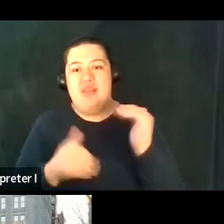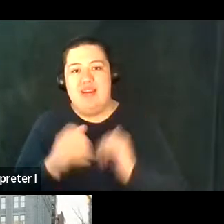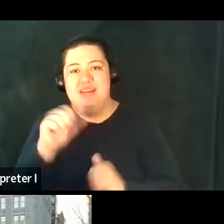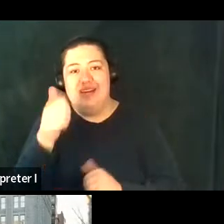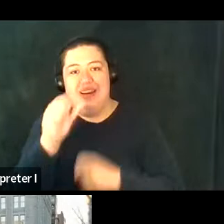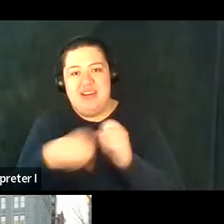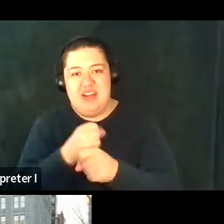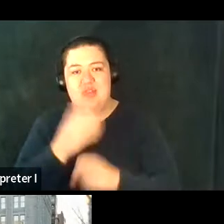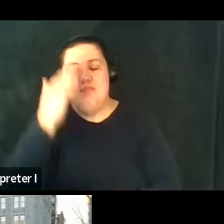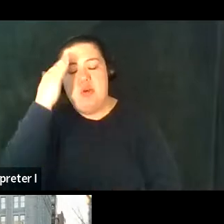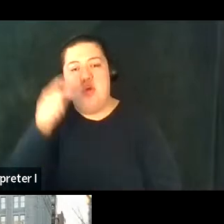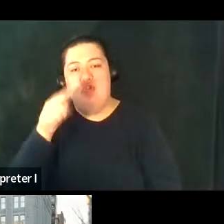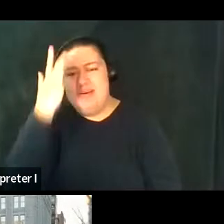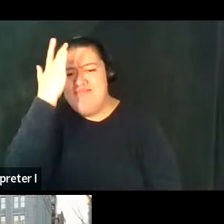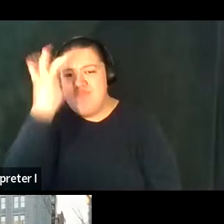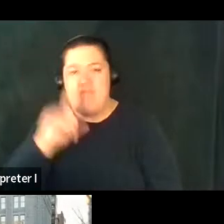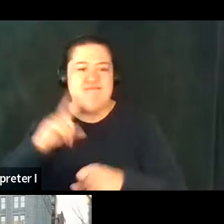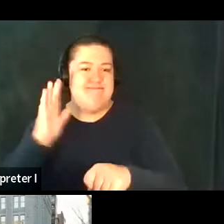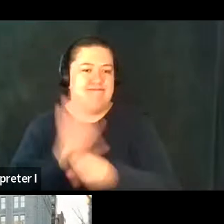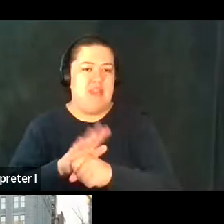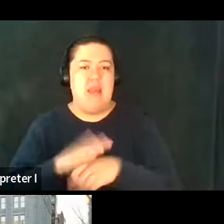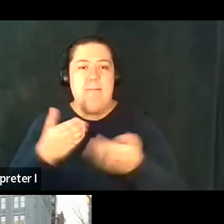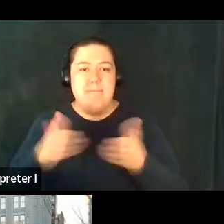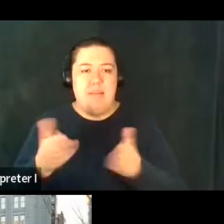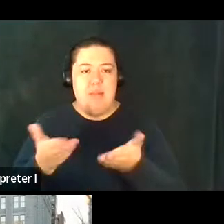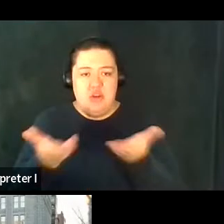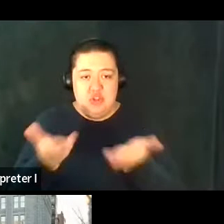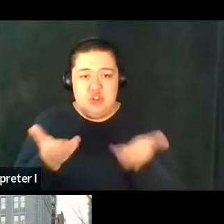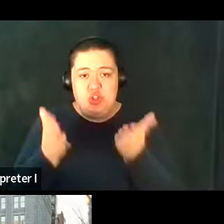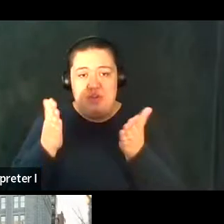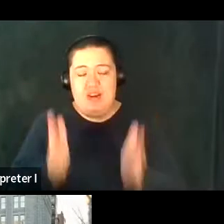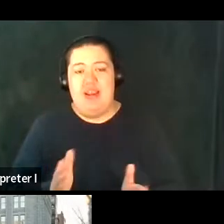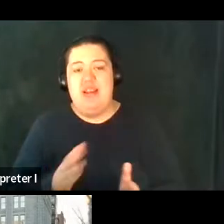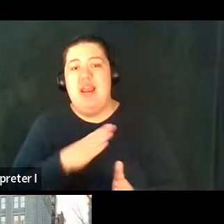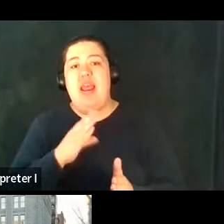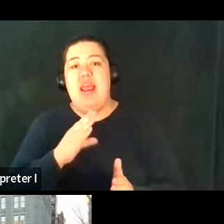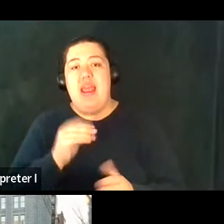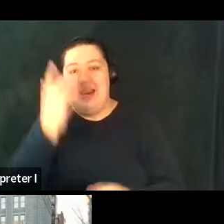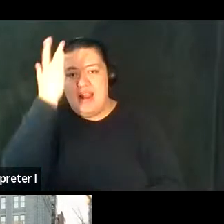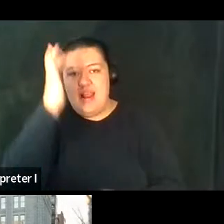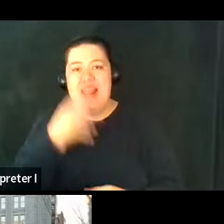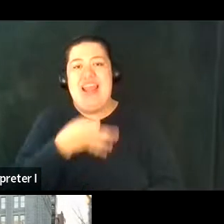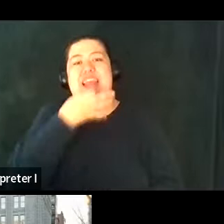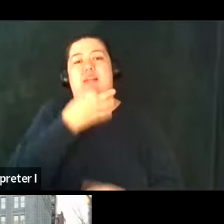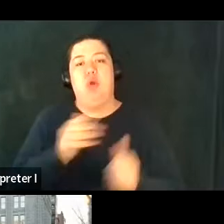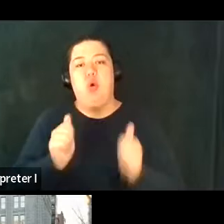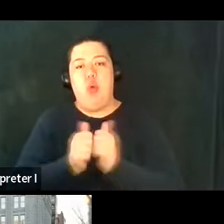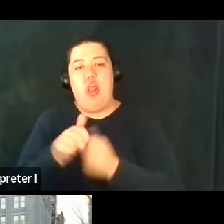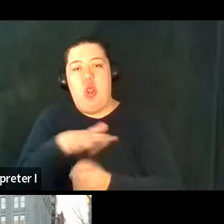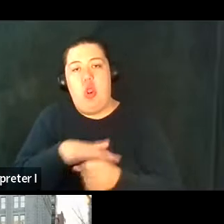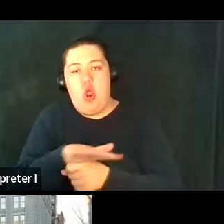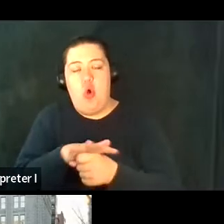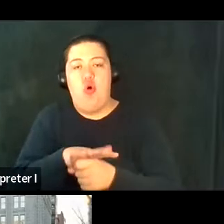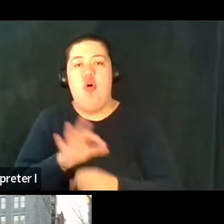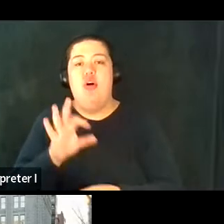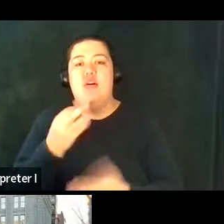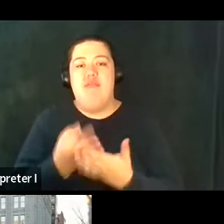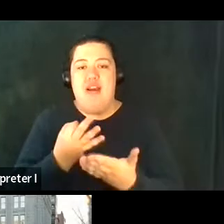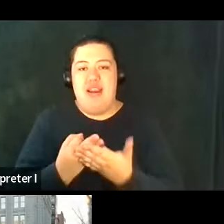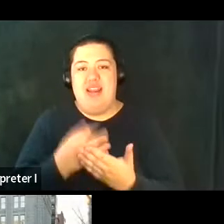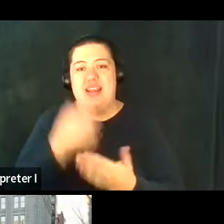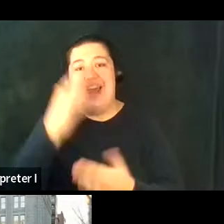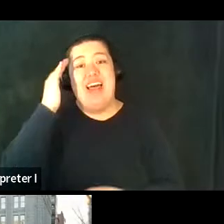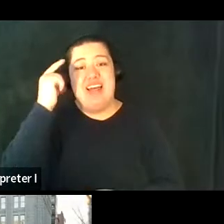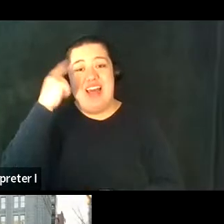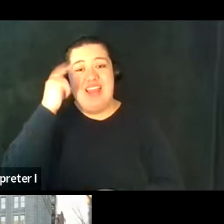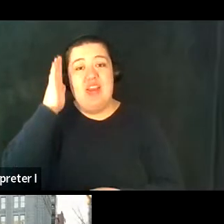be a smart, dedicated public servant, as well as an expert in economic development and local finance, which I think is going to be invaluable expertise over the next coming